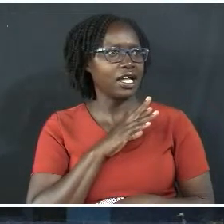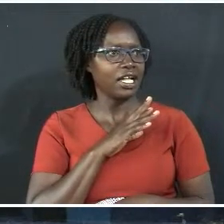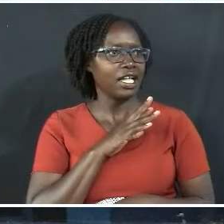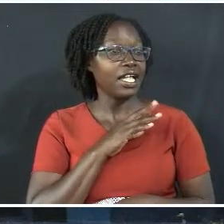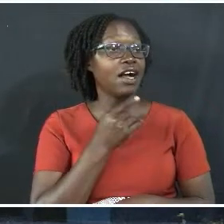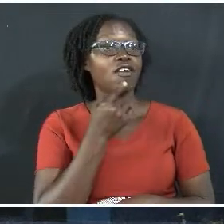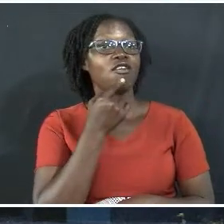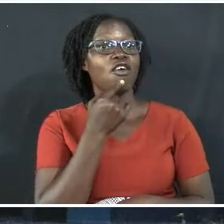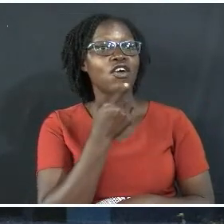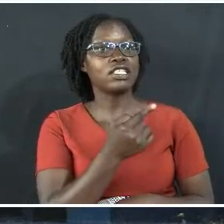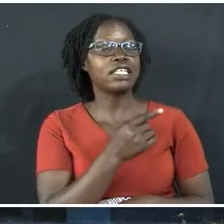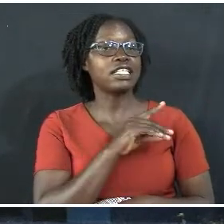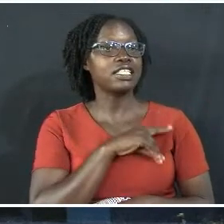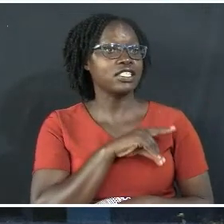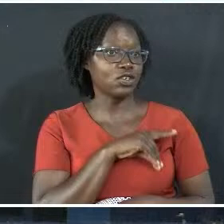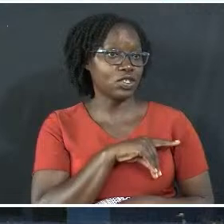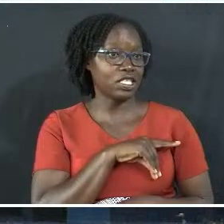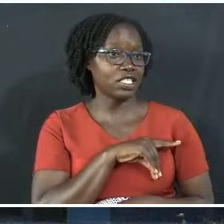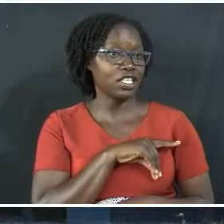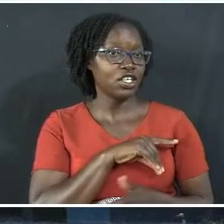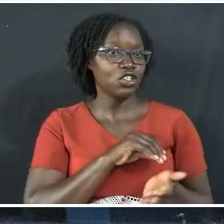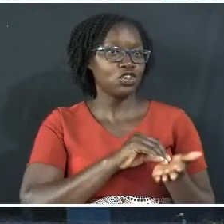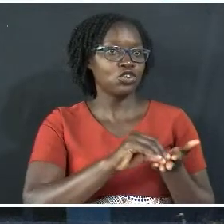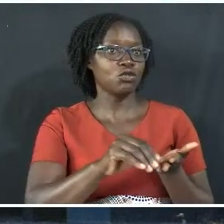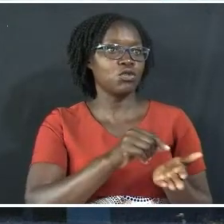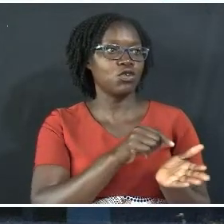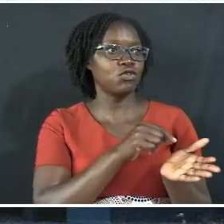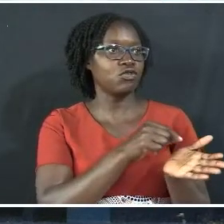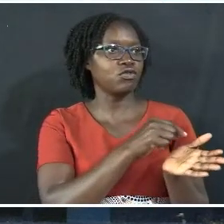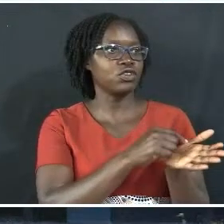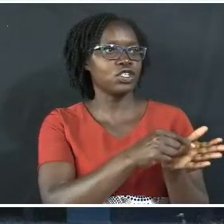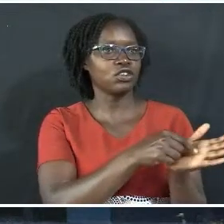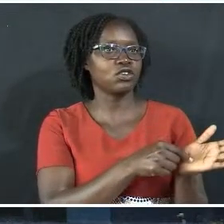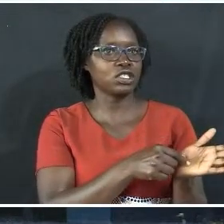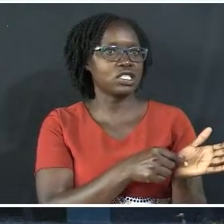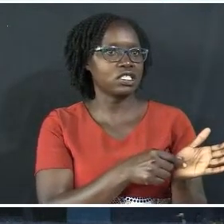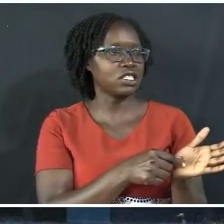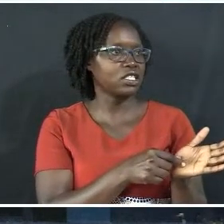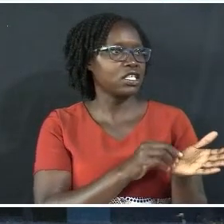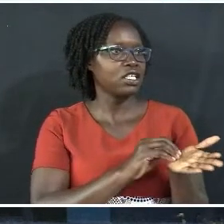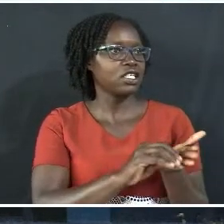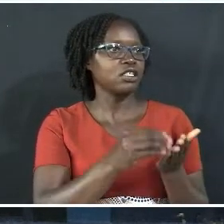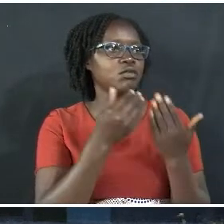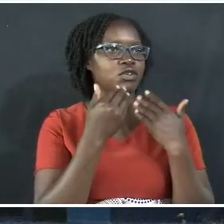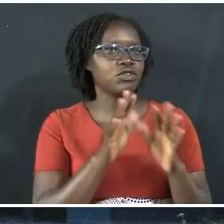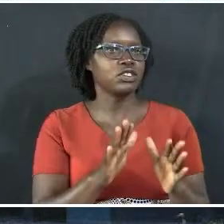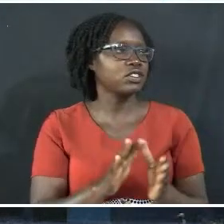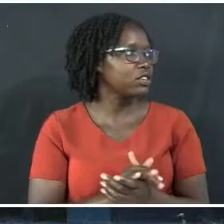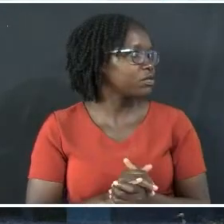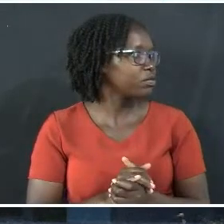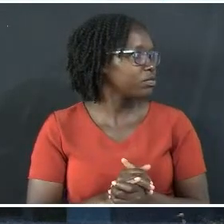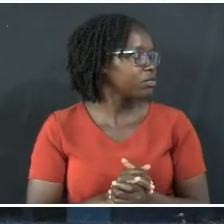instructed the deaconate to remove the crosses, which they have removed.